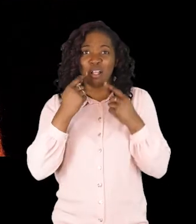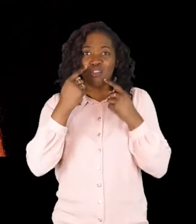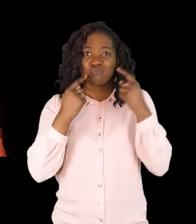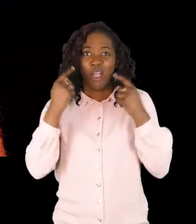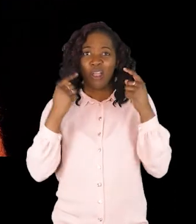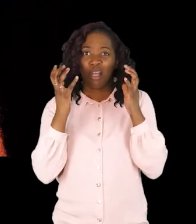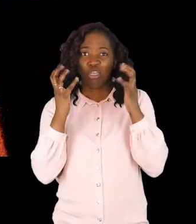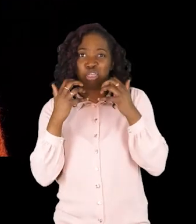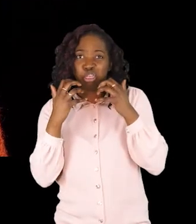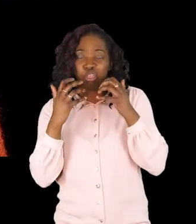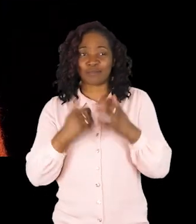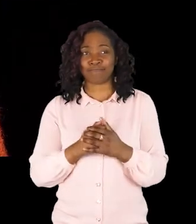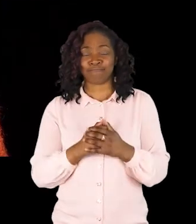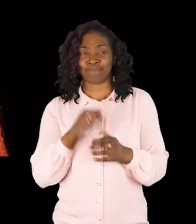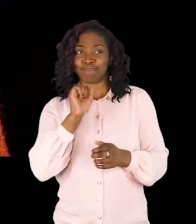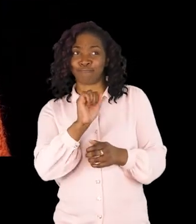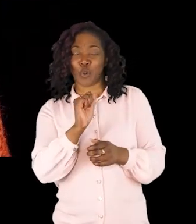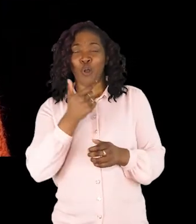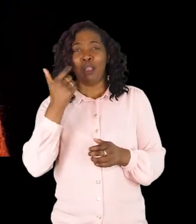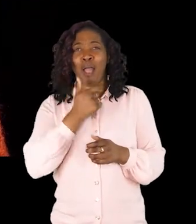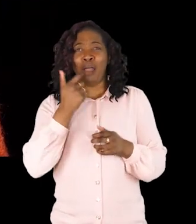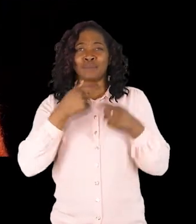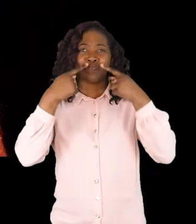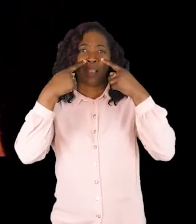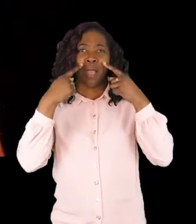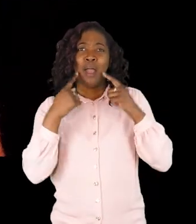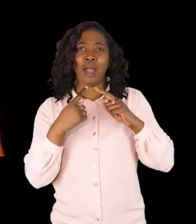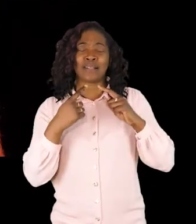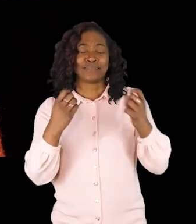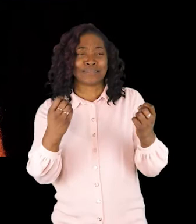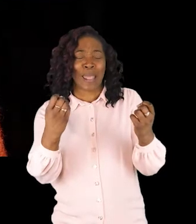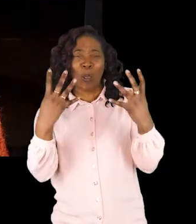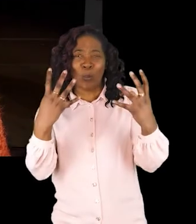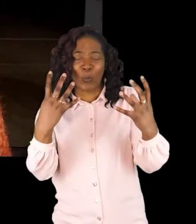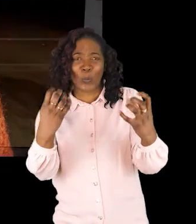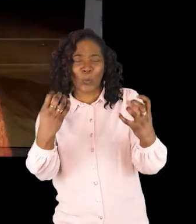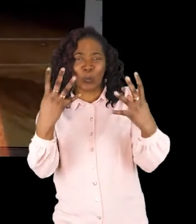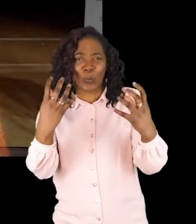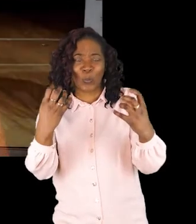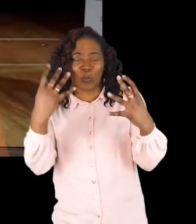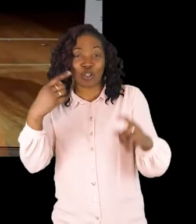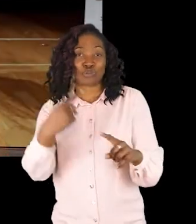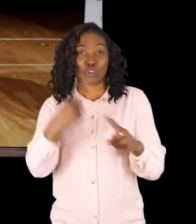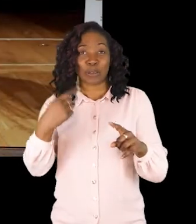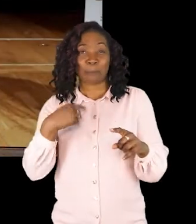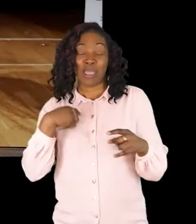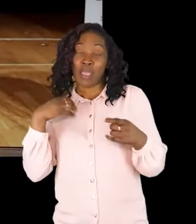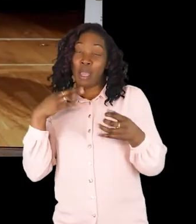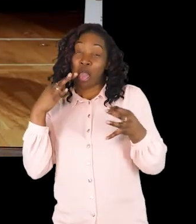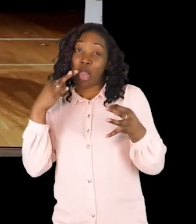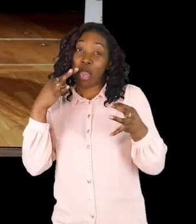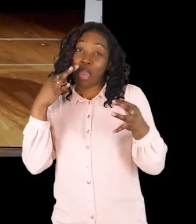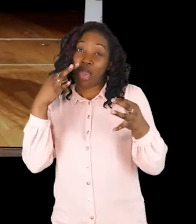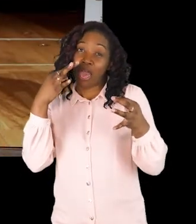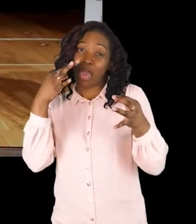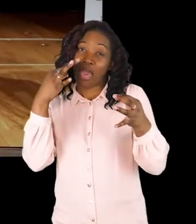caved. To me, your laughter lines were loud. Sudden, they